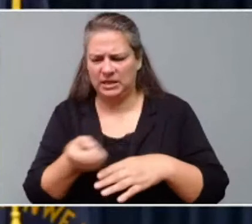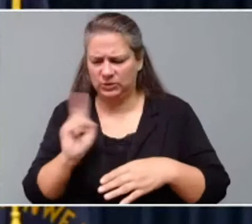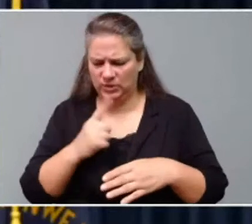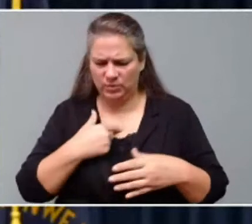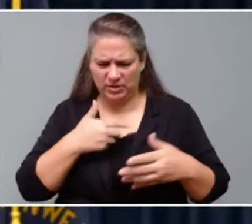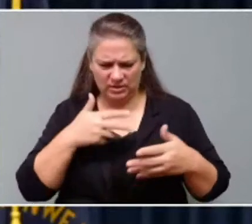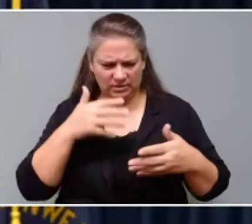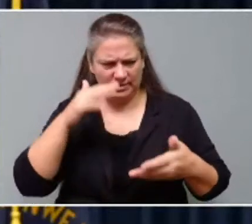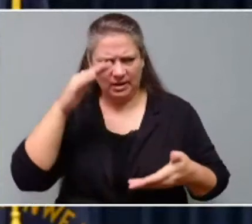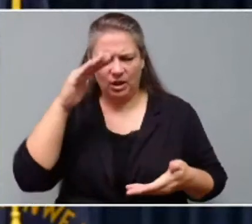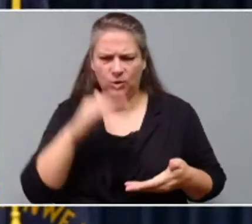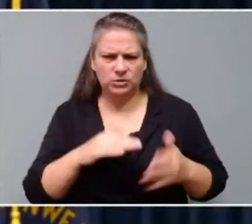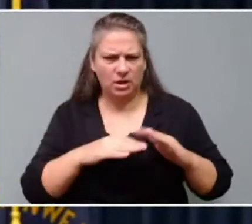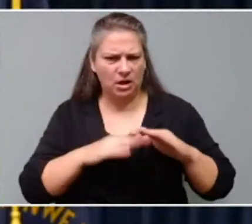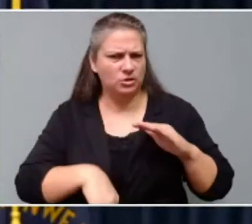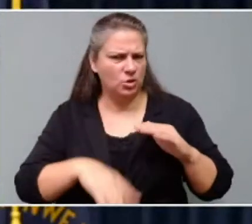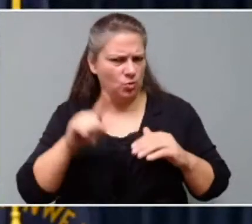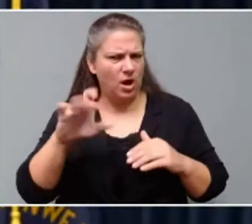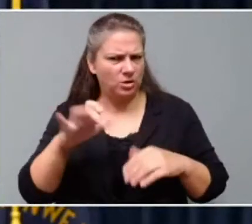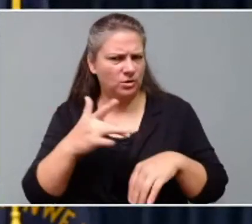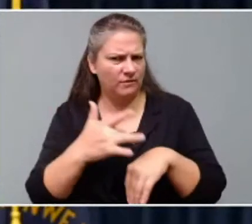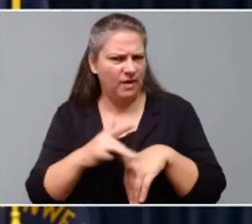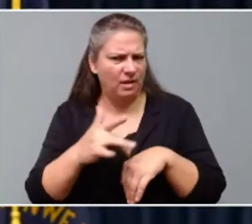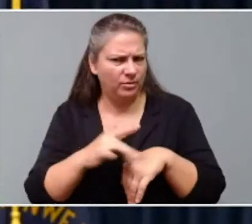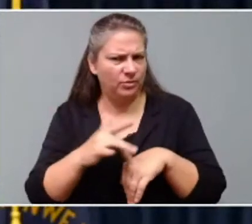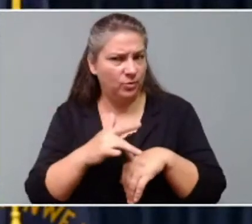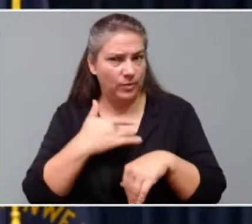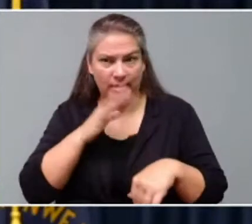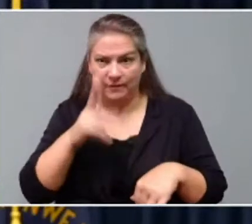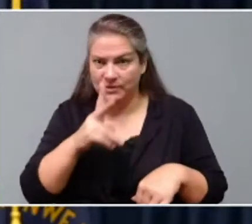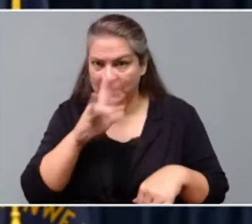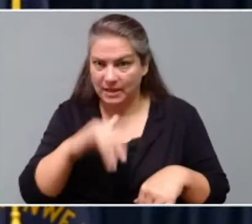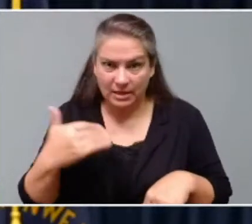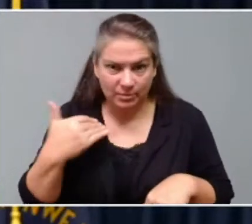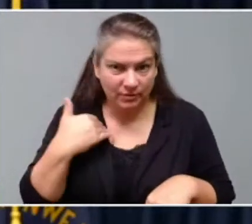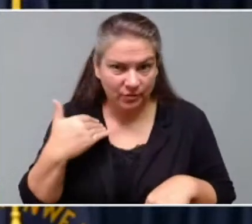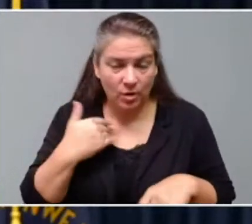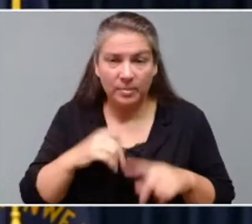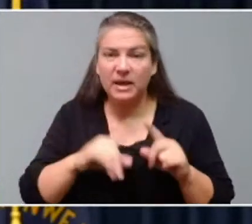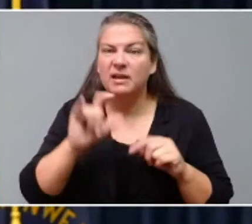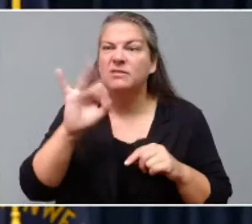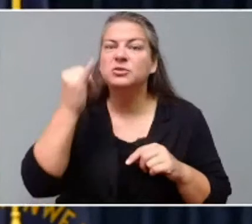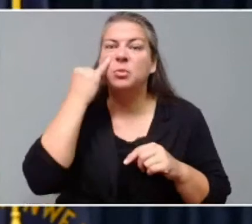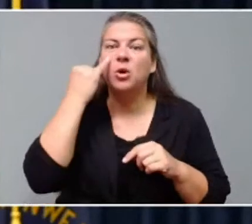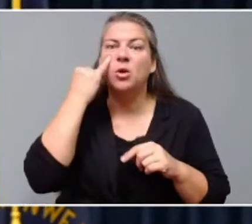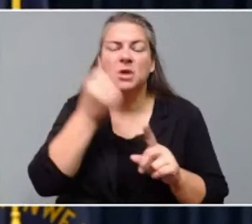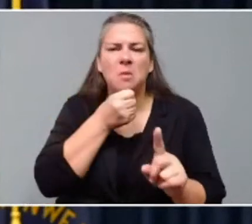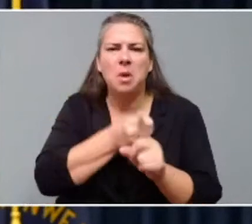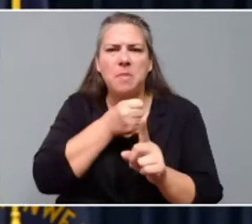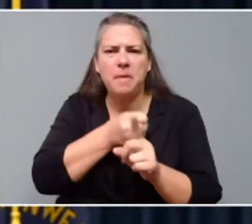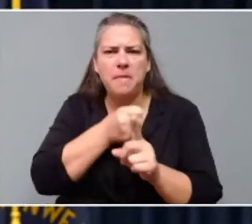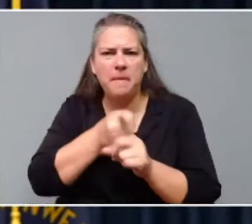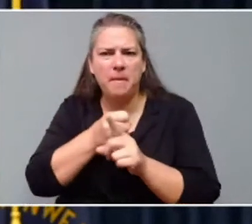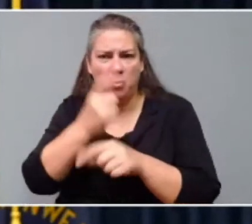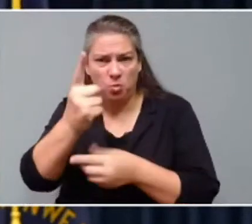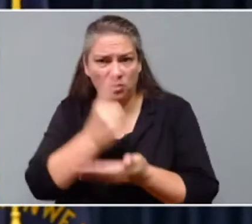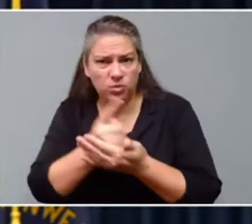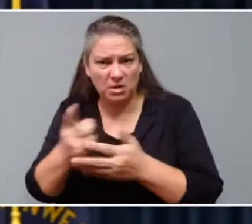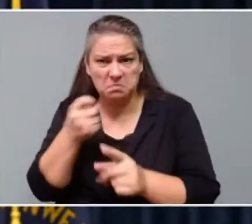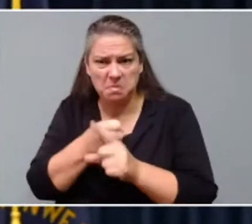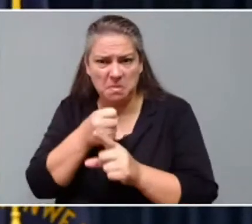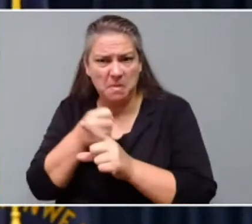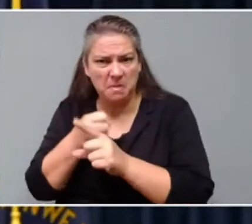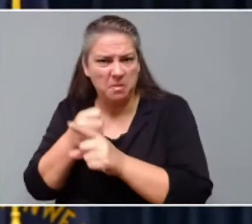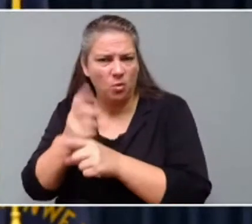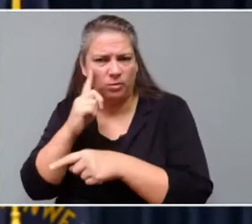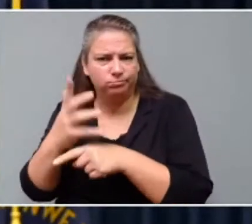seen before. So again, if we have one bad week, we can very quickly run out. I will